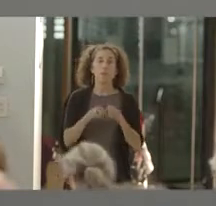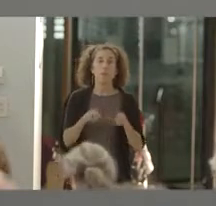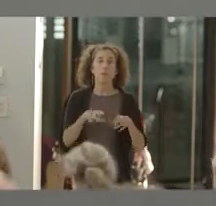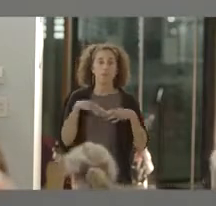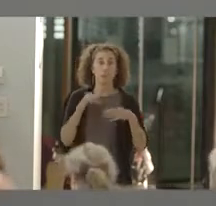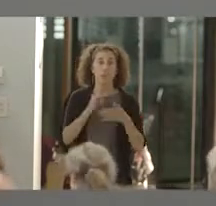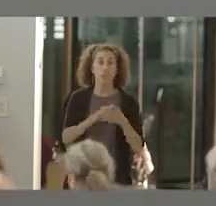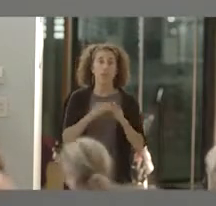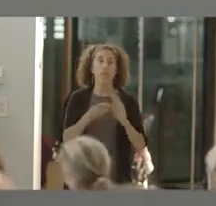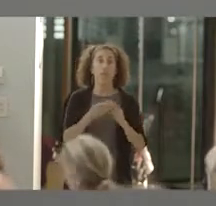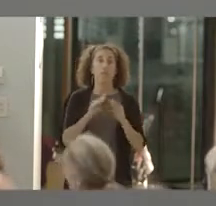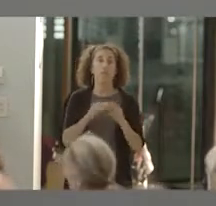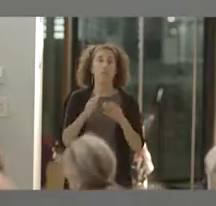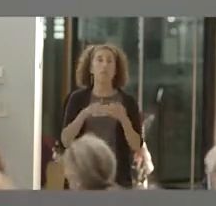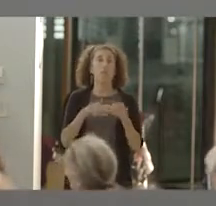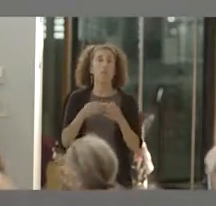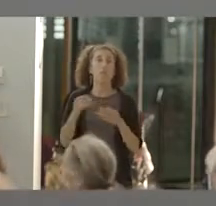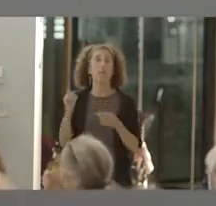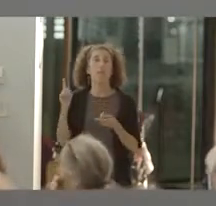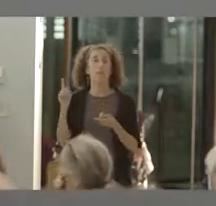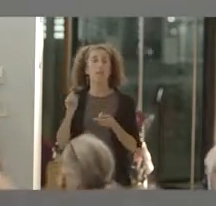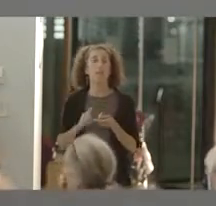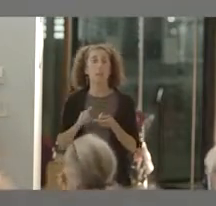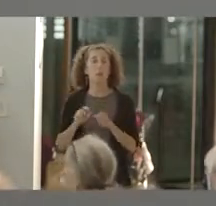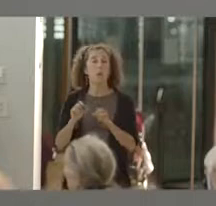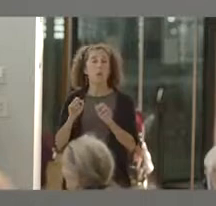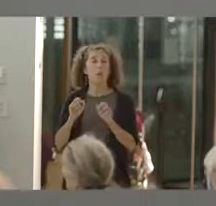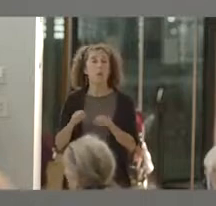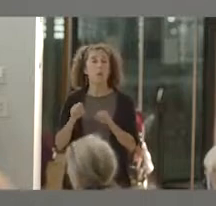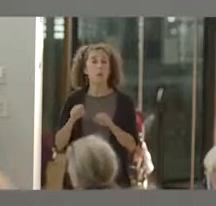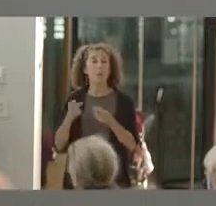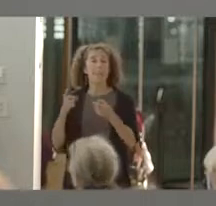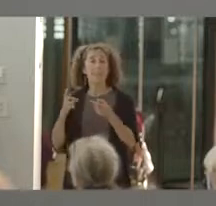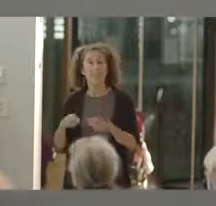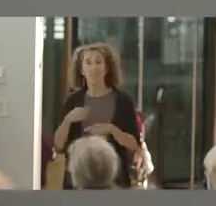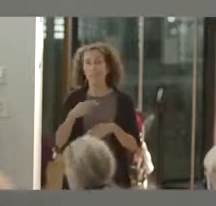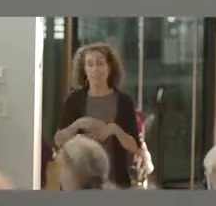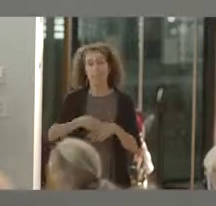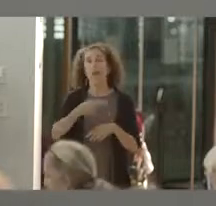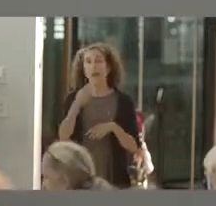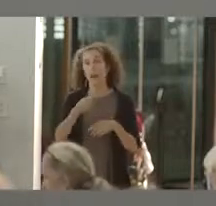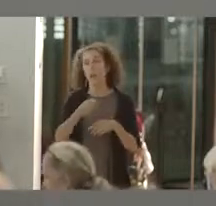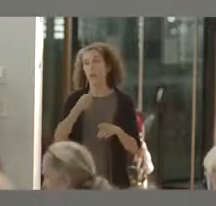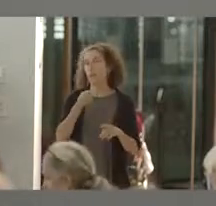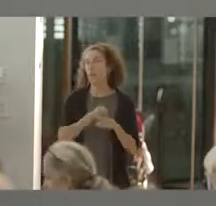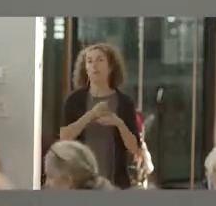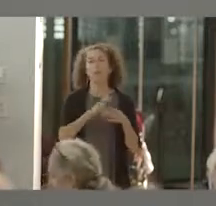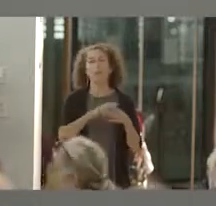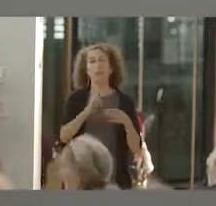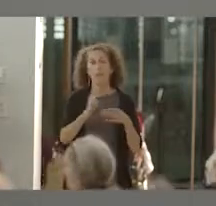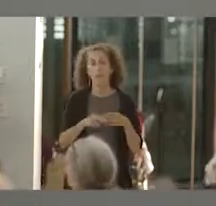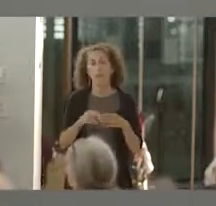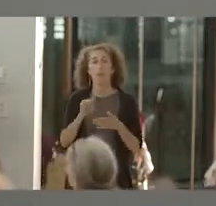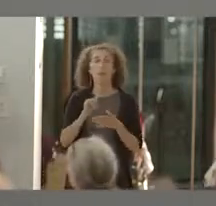probability event, it is very high consequence. So they've adopted that